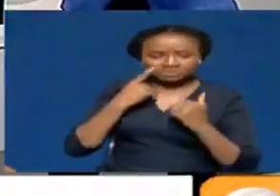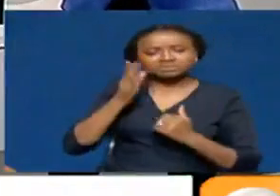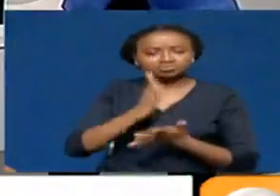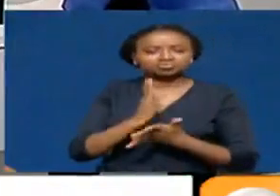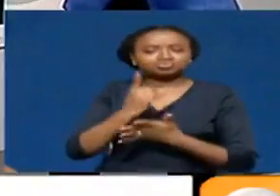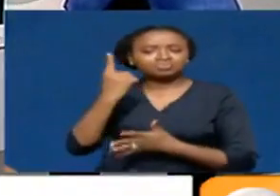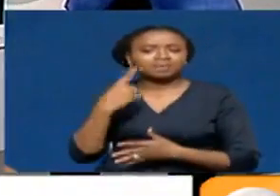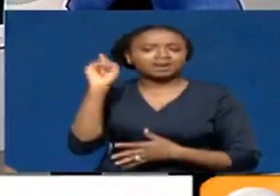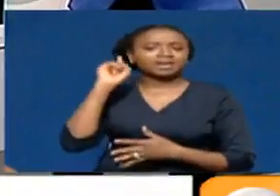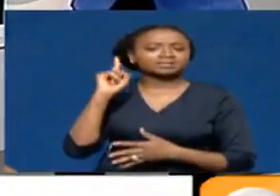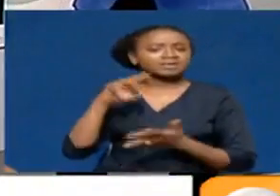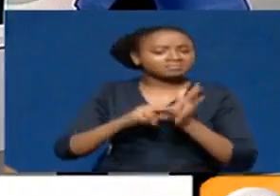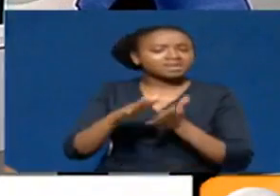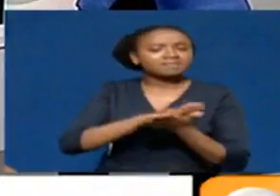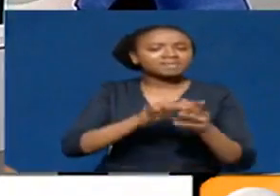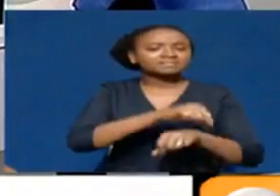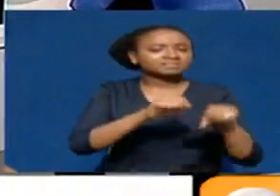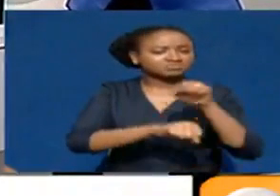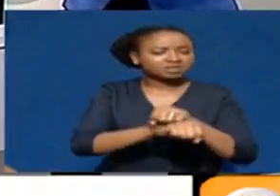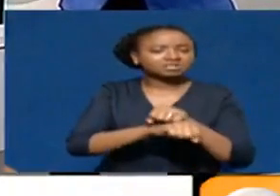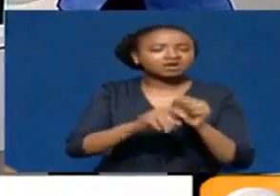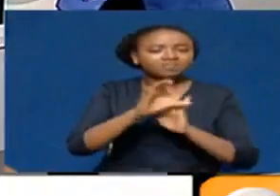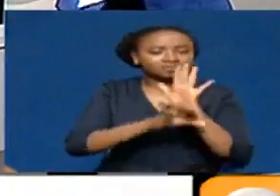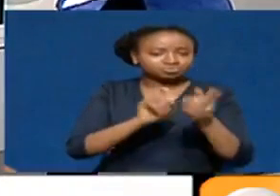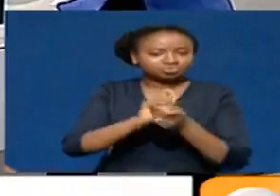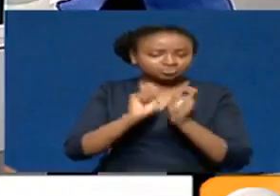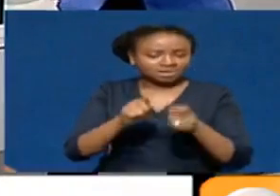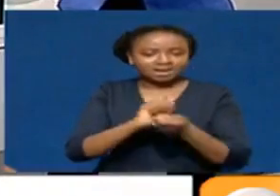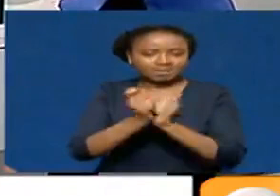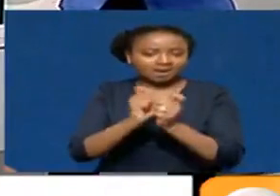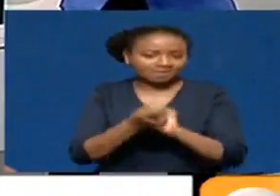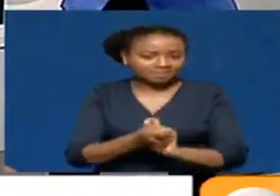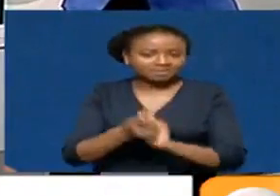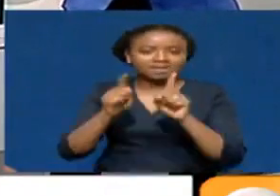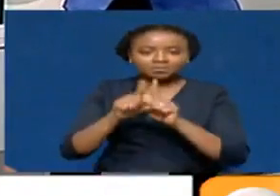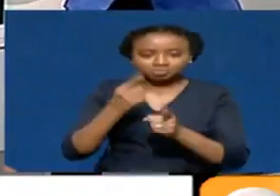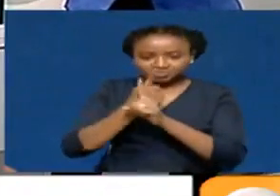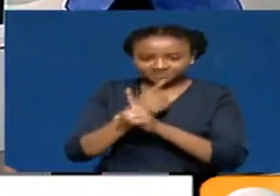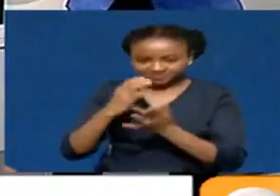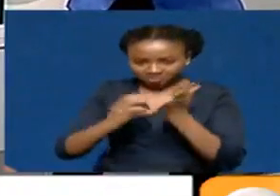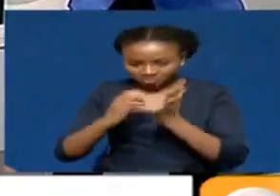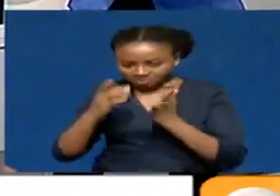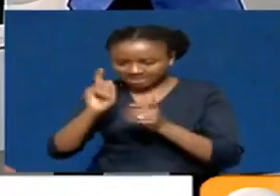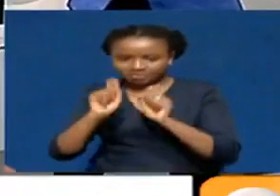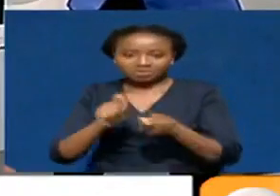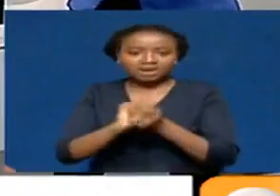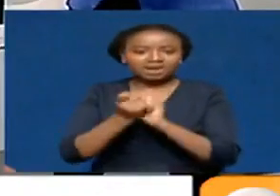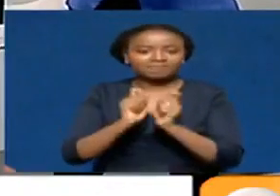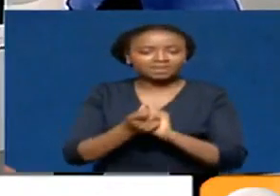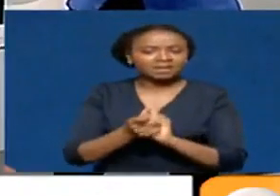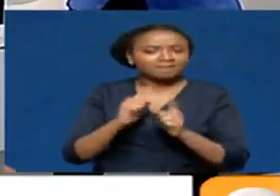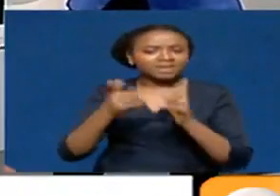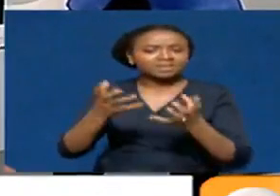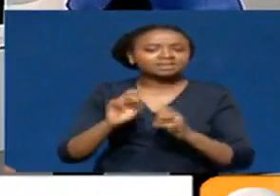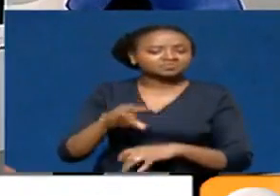to amend the basic structure of the Constitution and the eternity clauses. They will also have to make a finding, of course, on whether